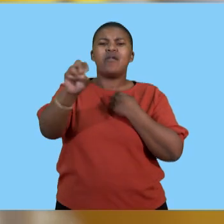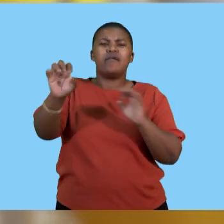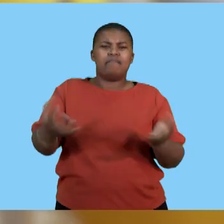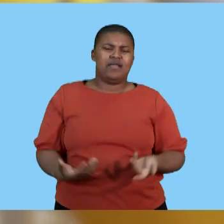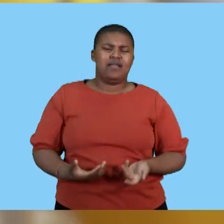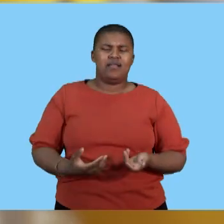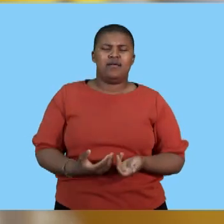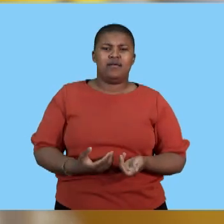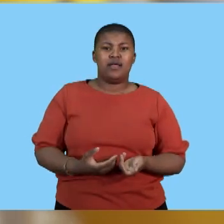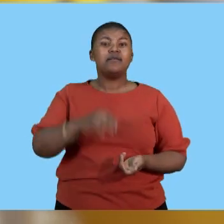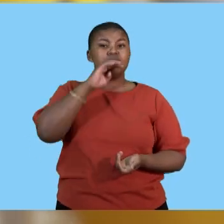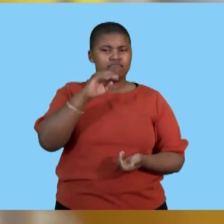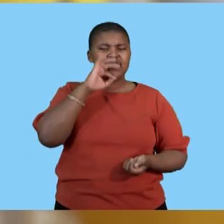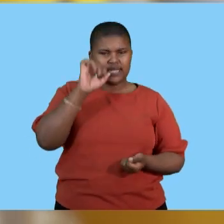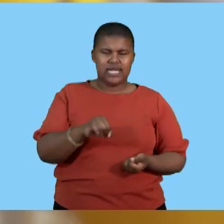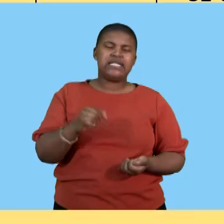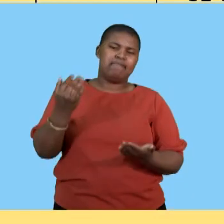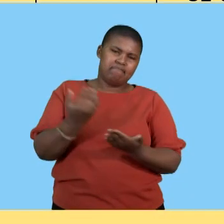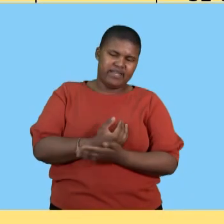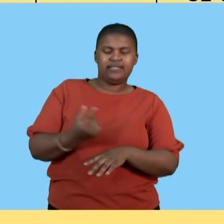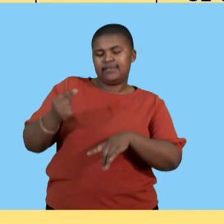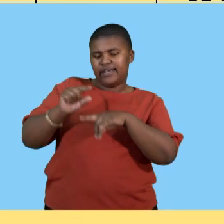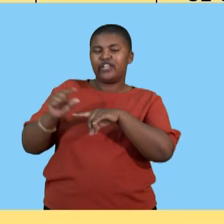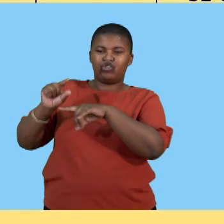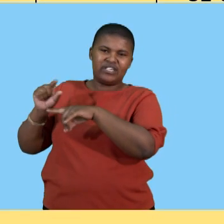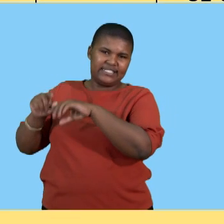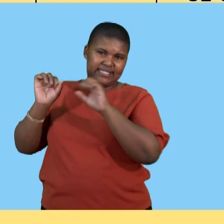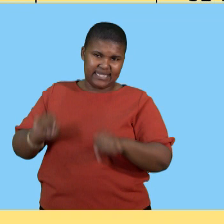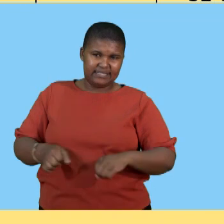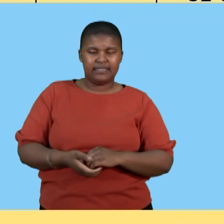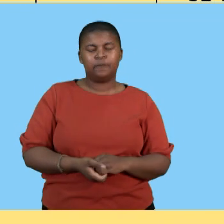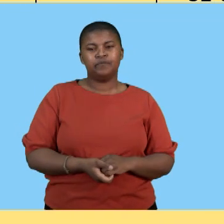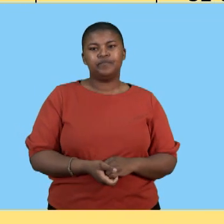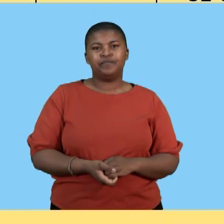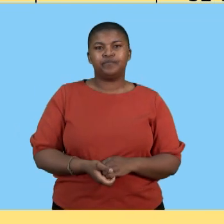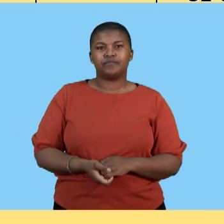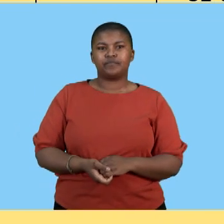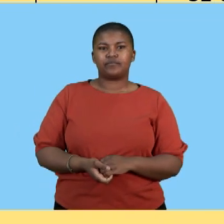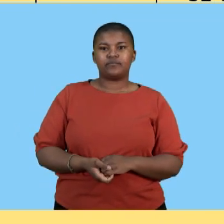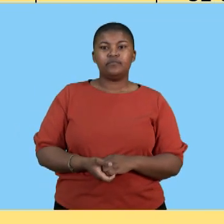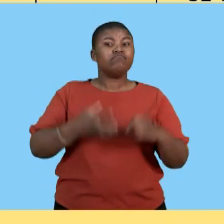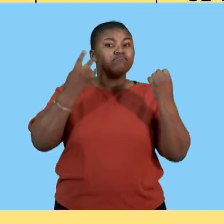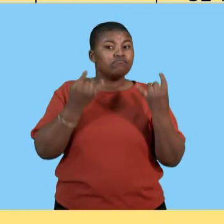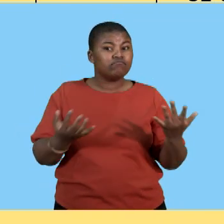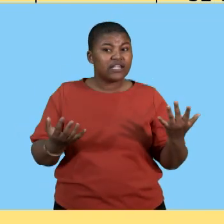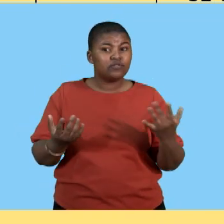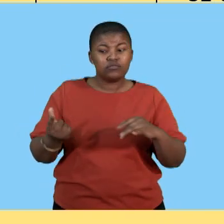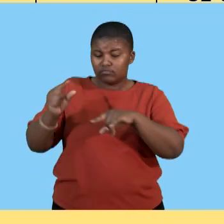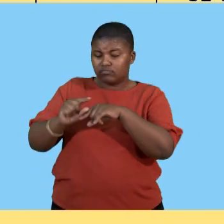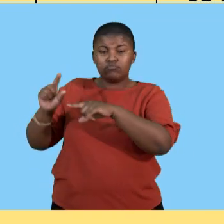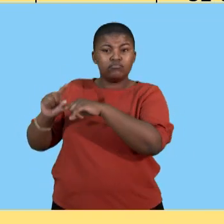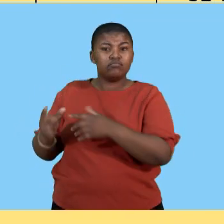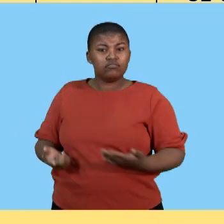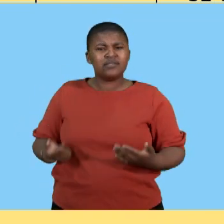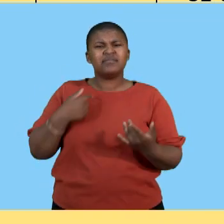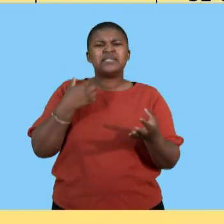5,400. Therefore, there is an amount that is still outstanding. The amount that is